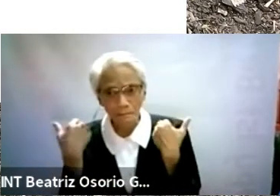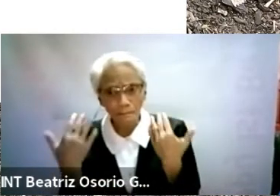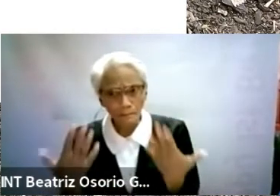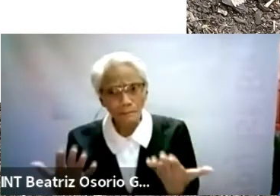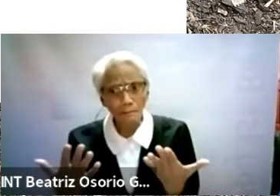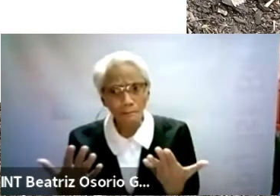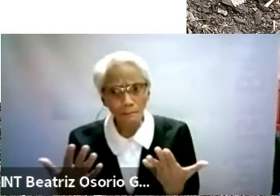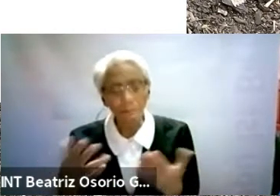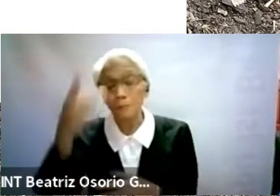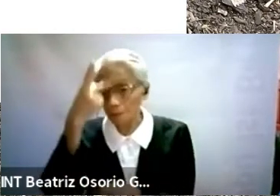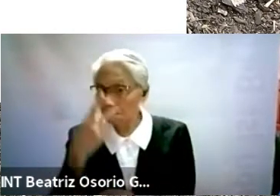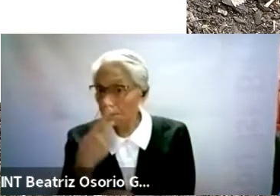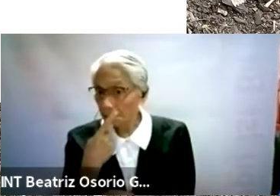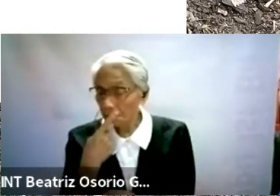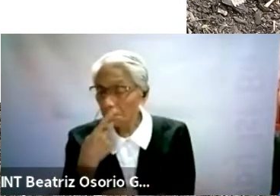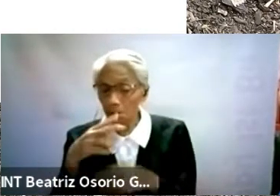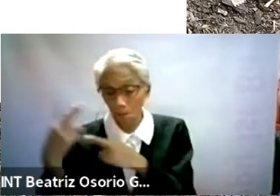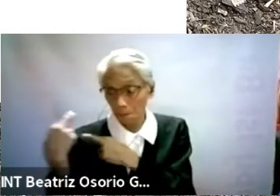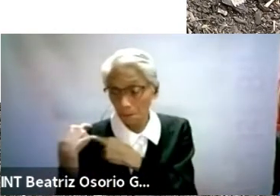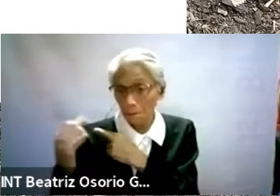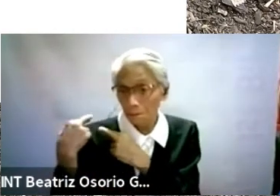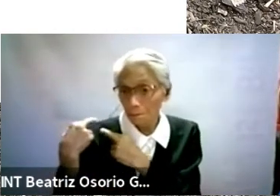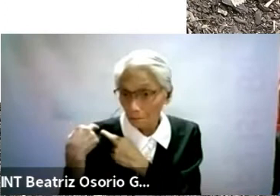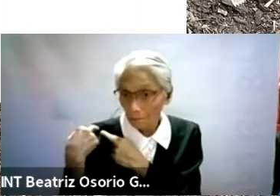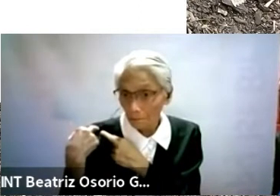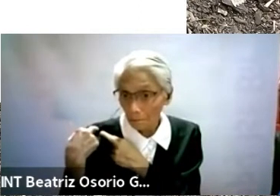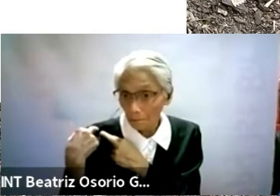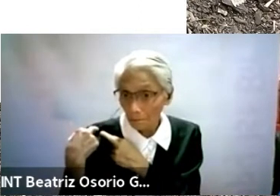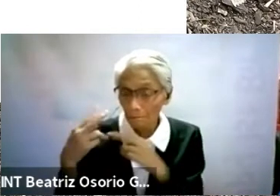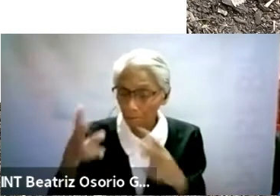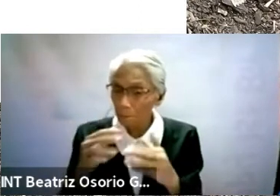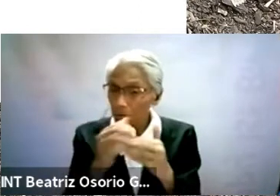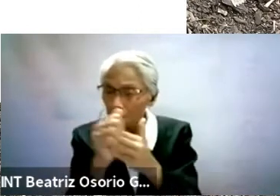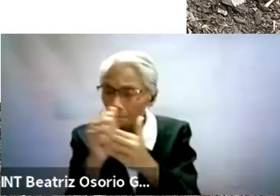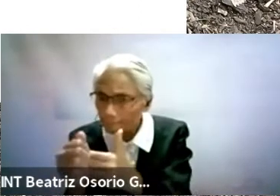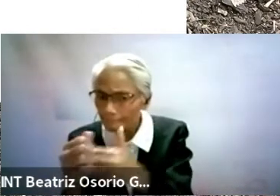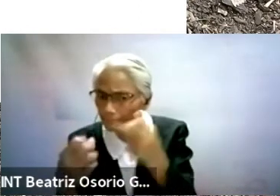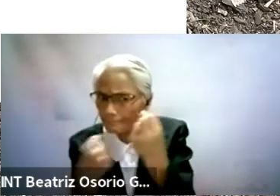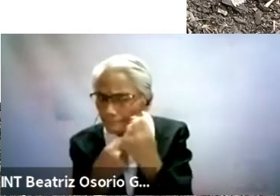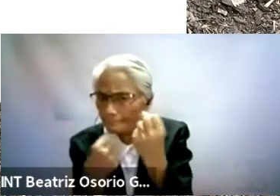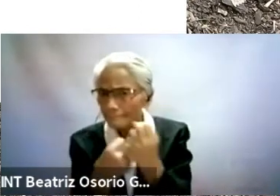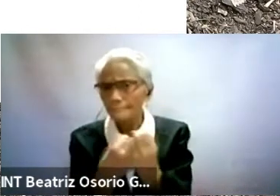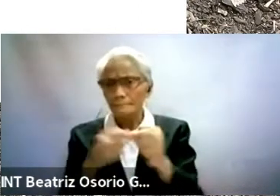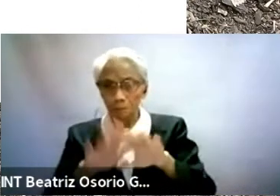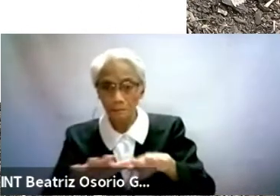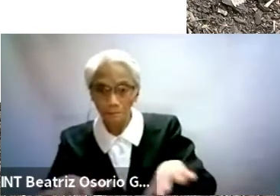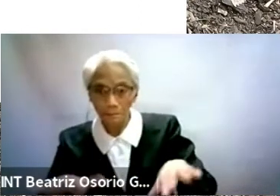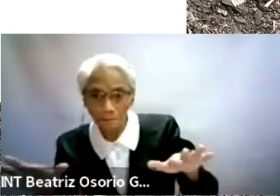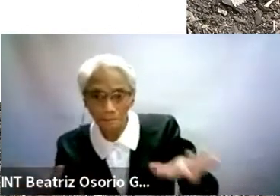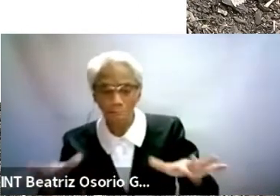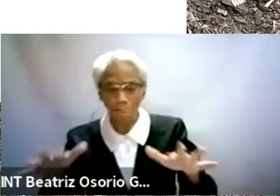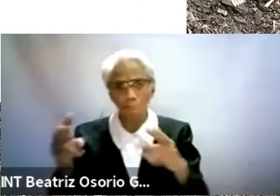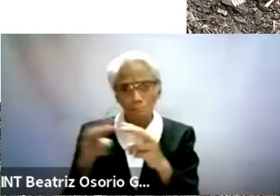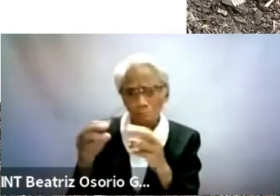and parents' responsibility to guide and support their children. This is something that runs all the way through the